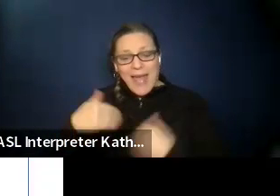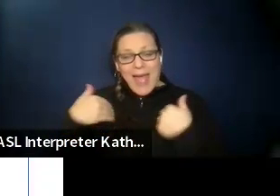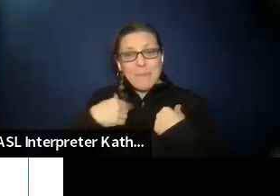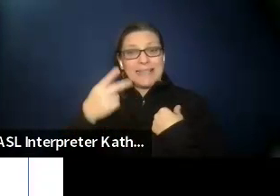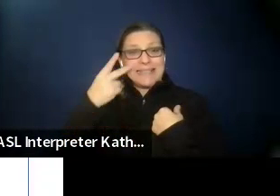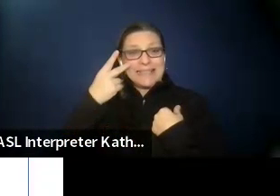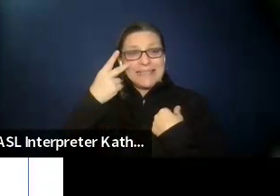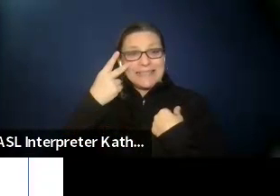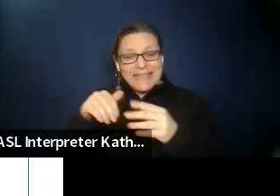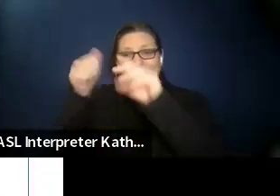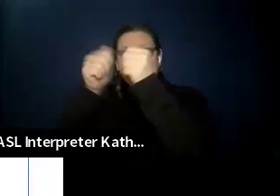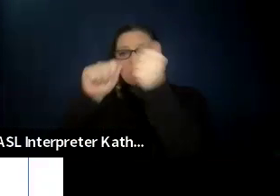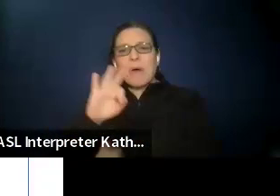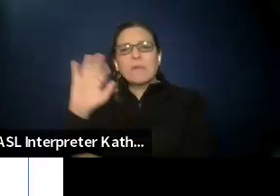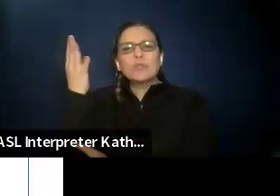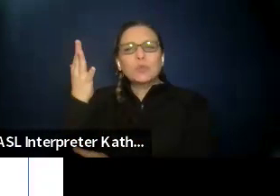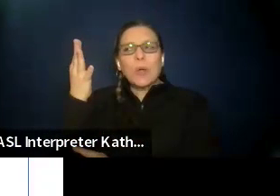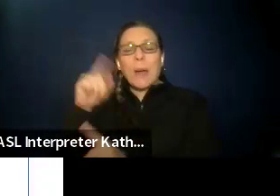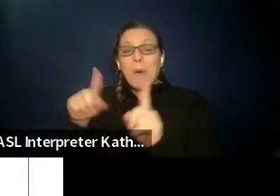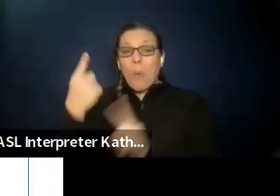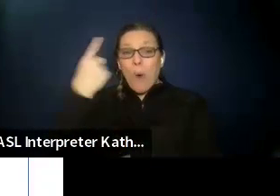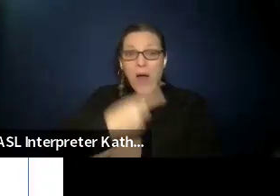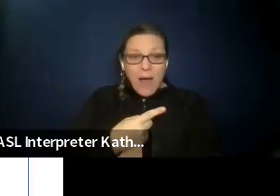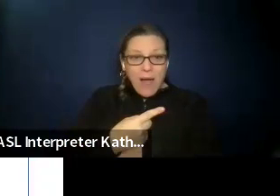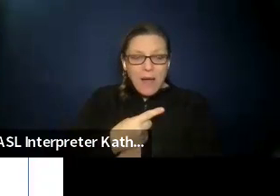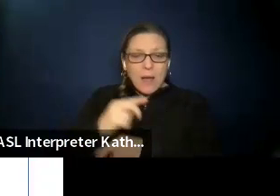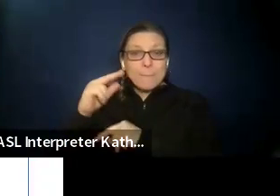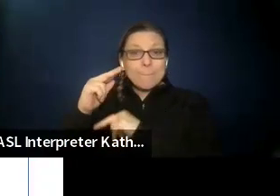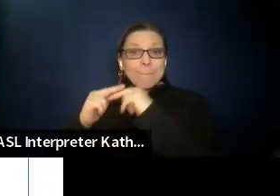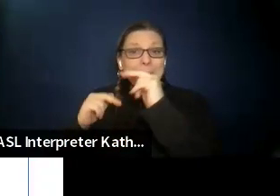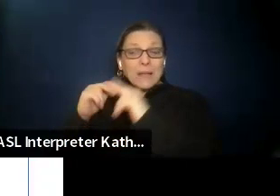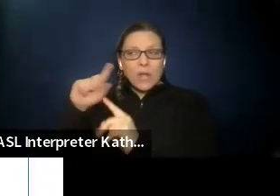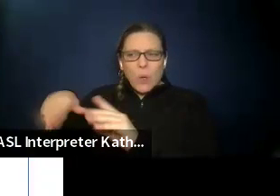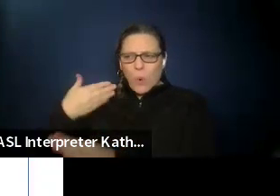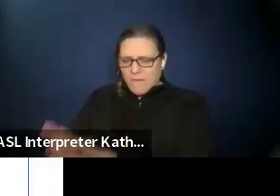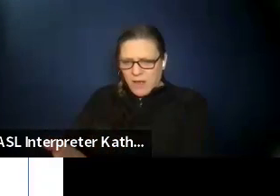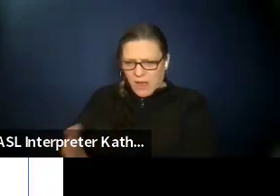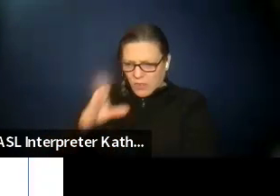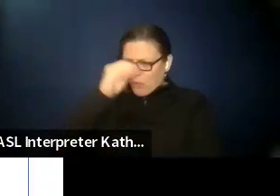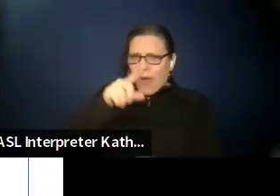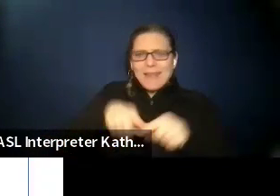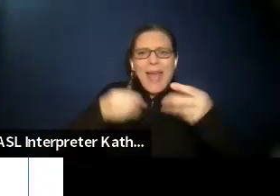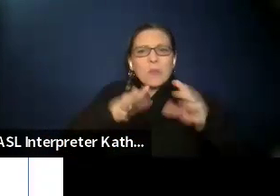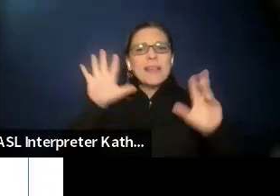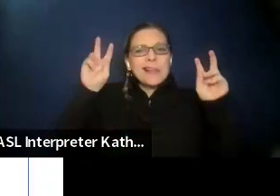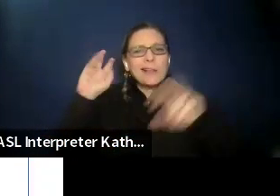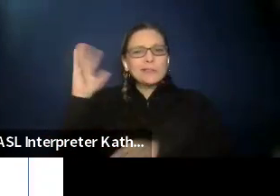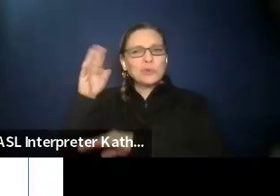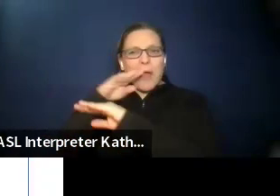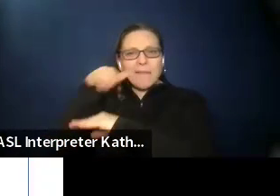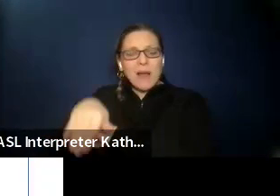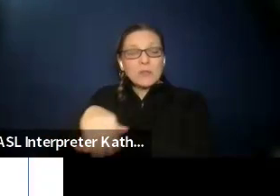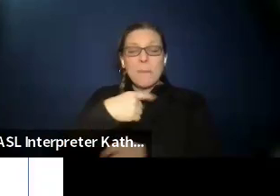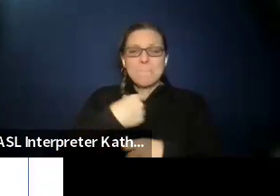the shapes of the trees. But one day, builders arrive. The boy can't lose his elephant, so he comes up with a